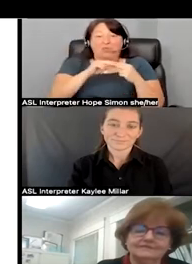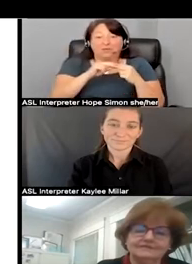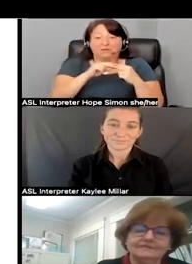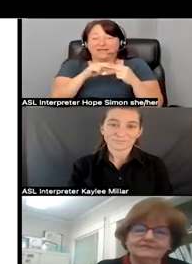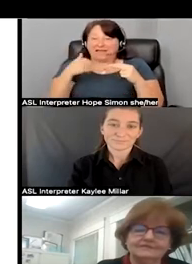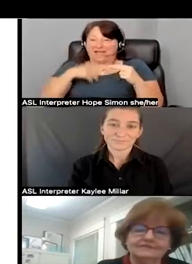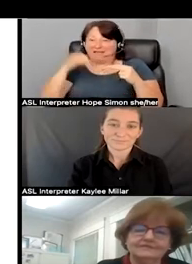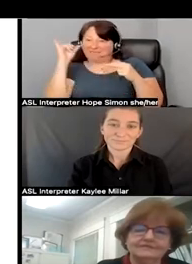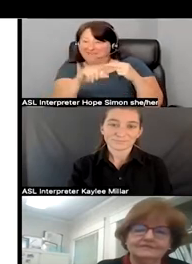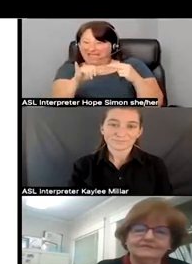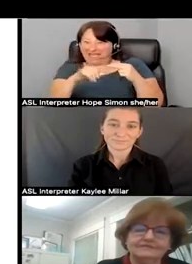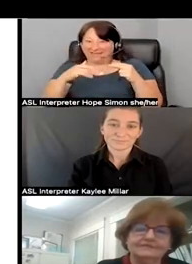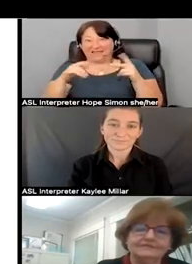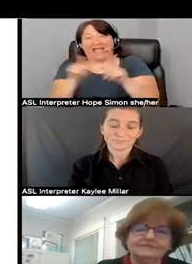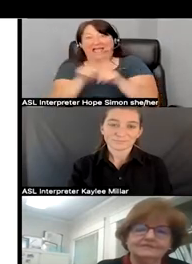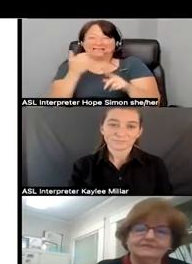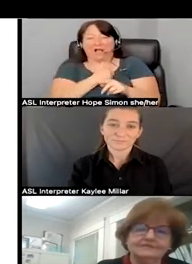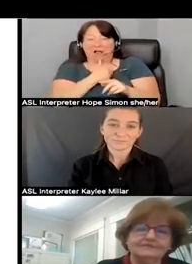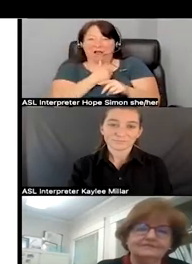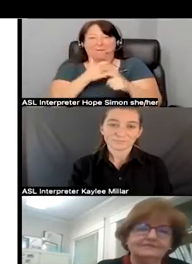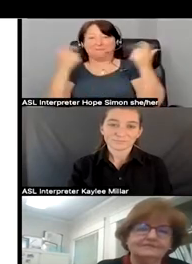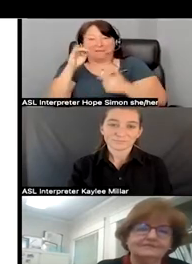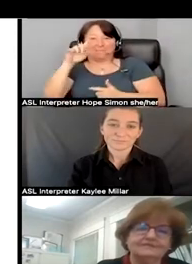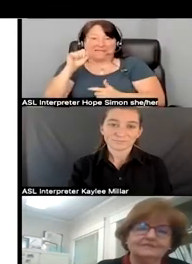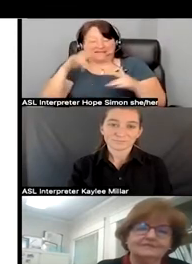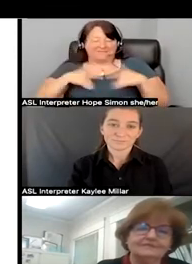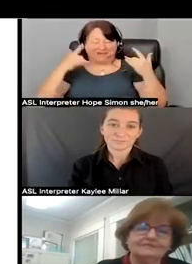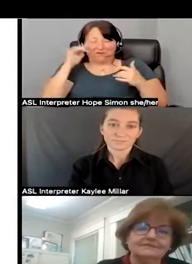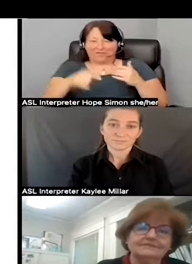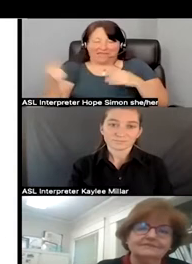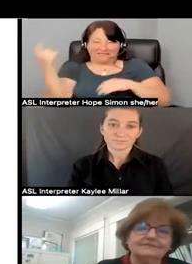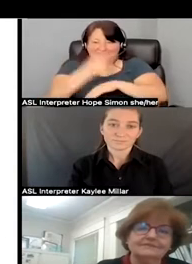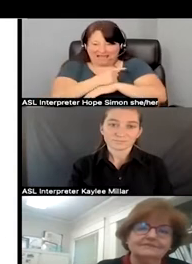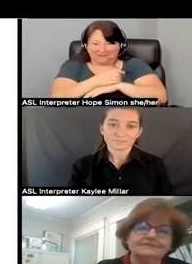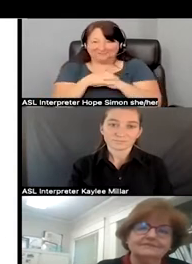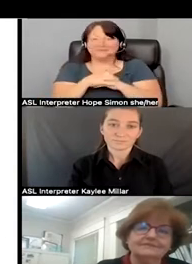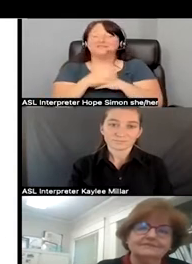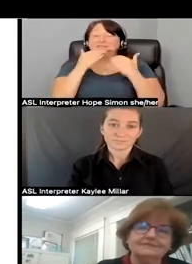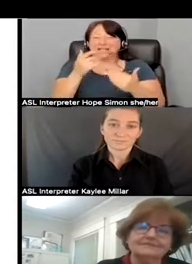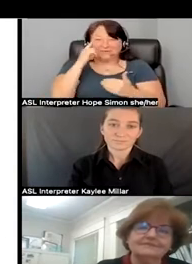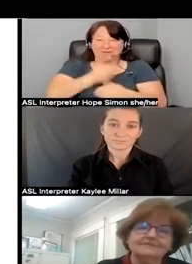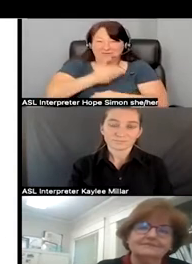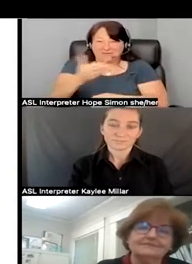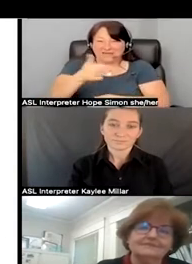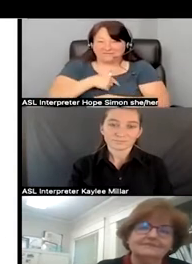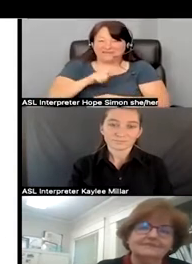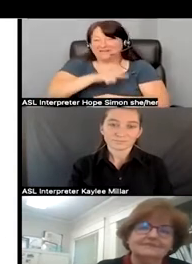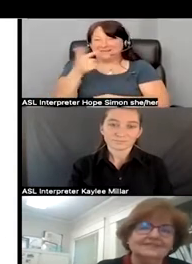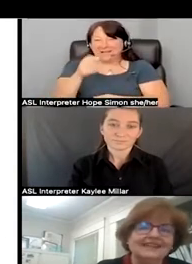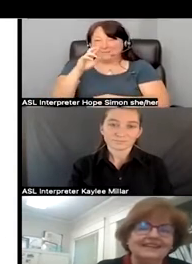as our big media event for that day. So thank you for having me, and I'm going to send it back to